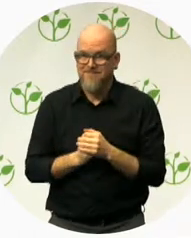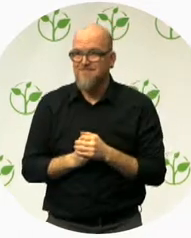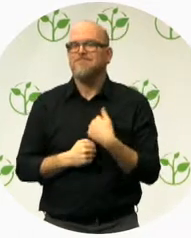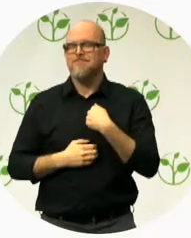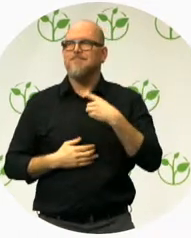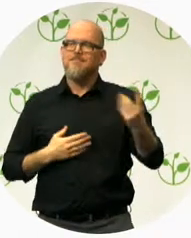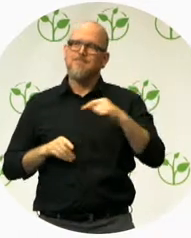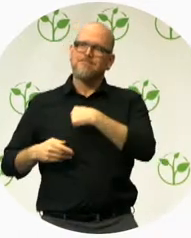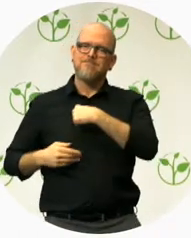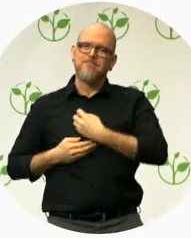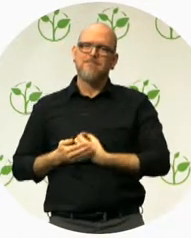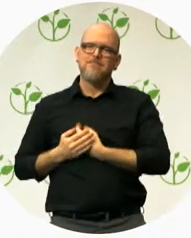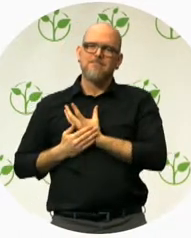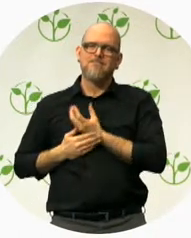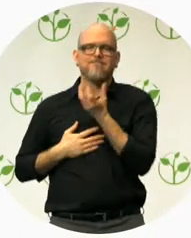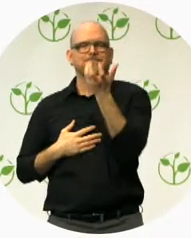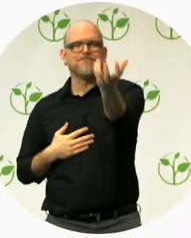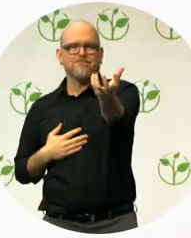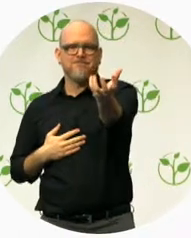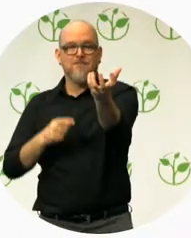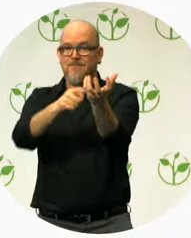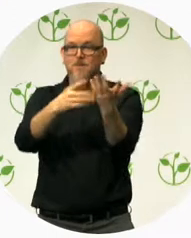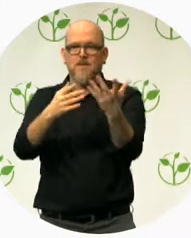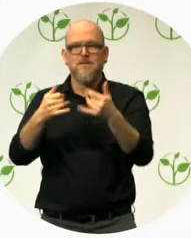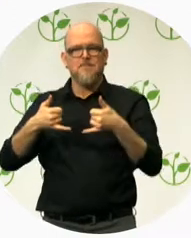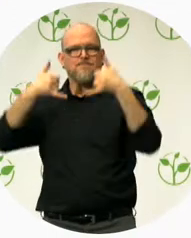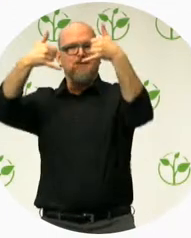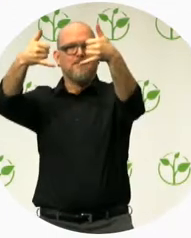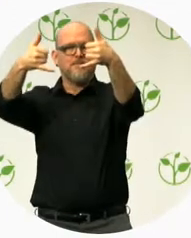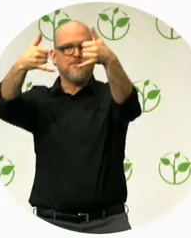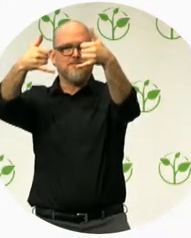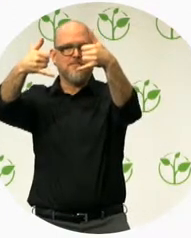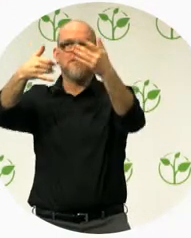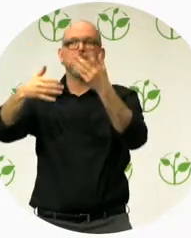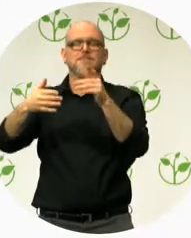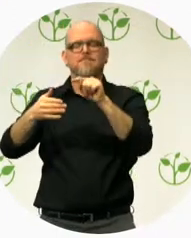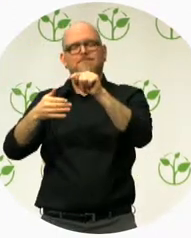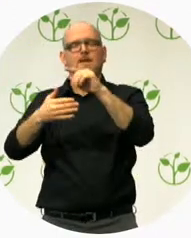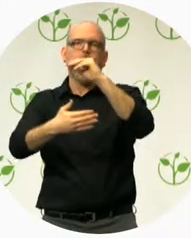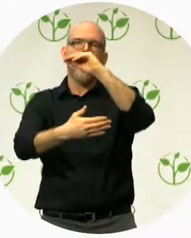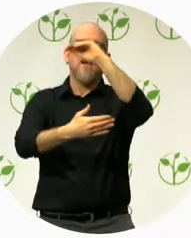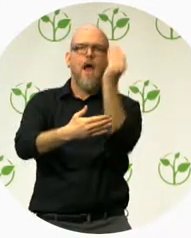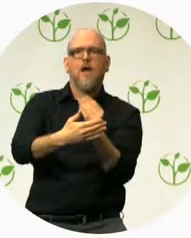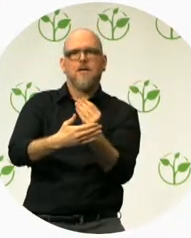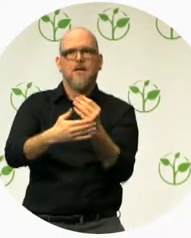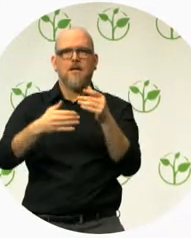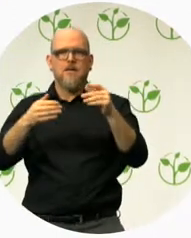we will donate an accessible artwork to the United Nations office here in